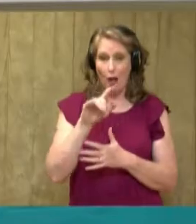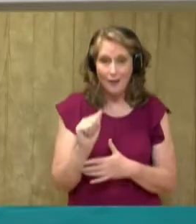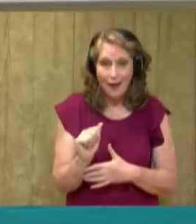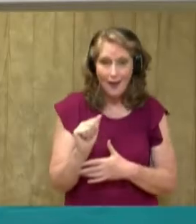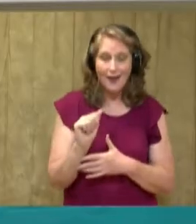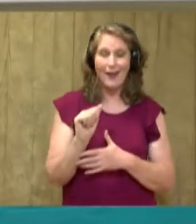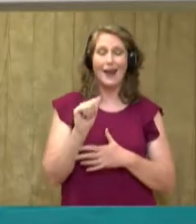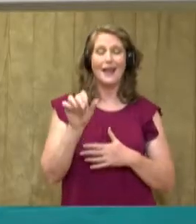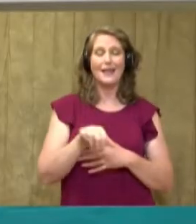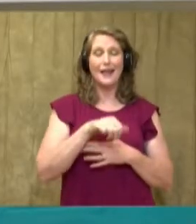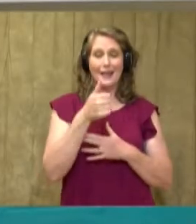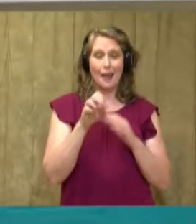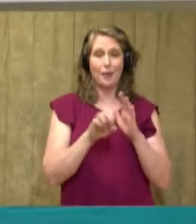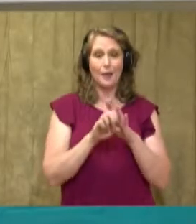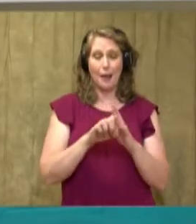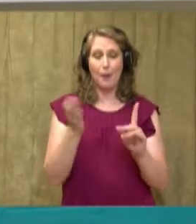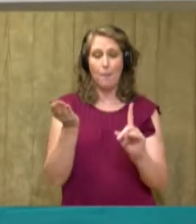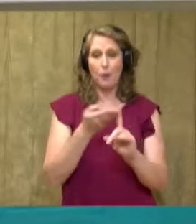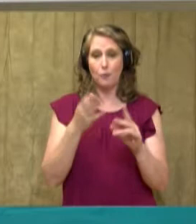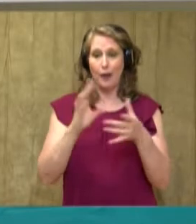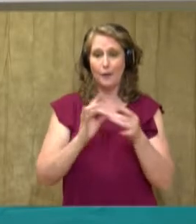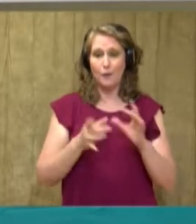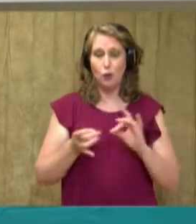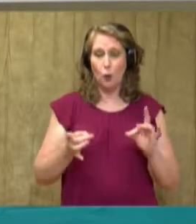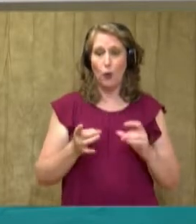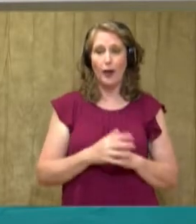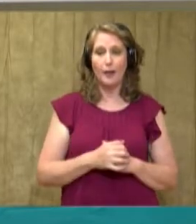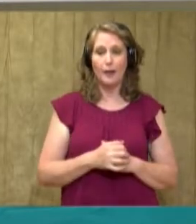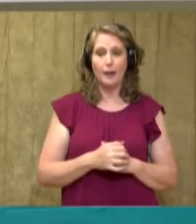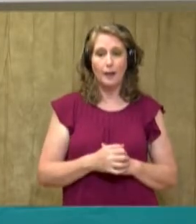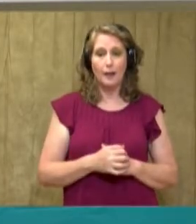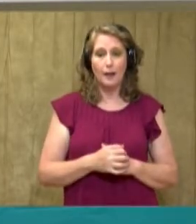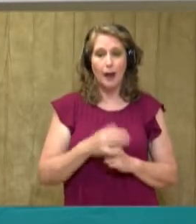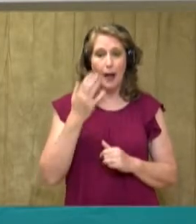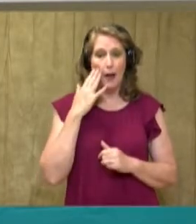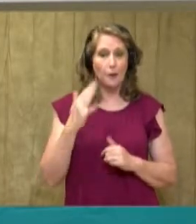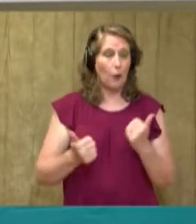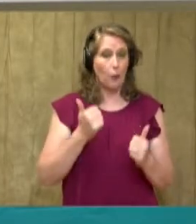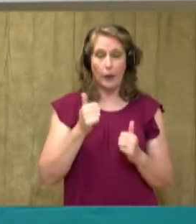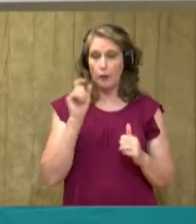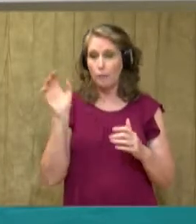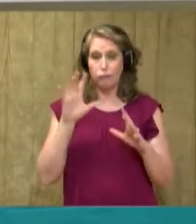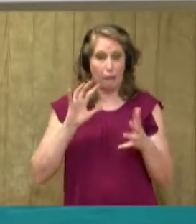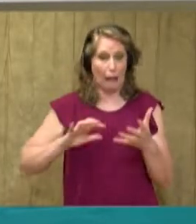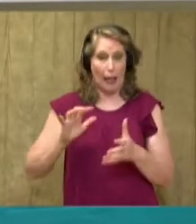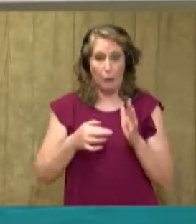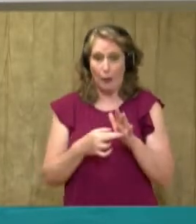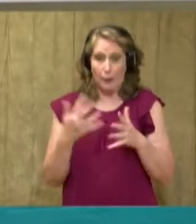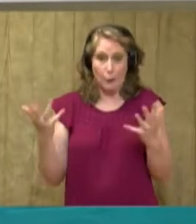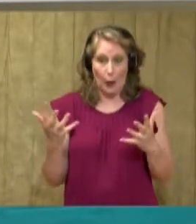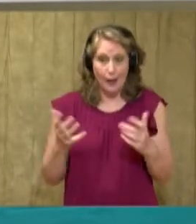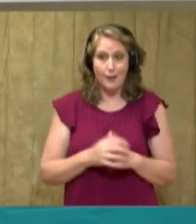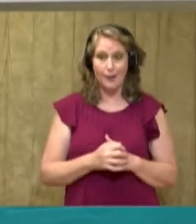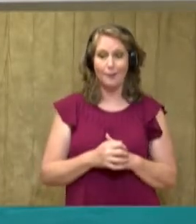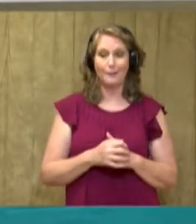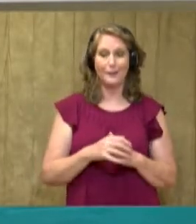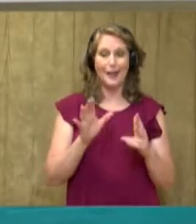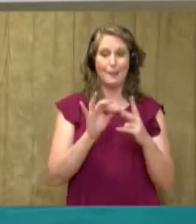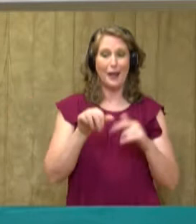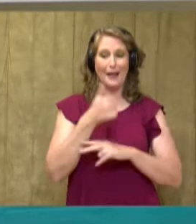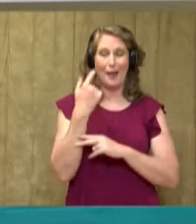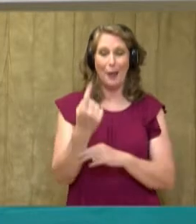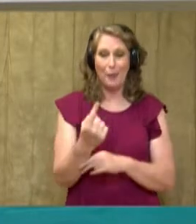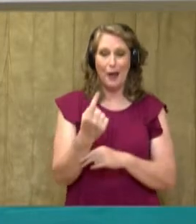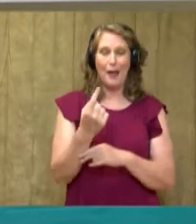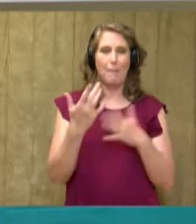that is another example of a persuasive story. And I really don't know which one's which, so here we go. Let's do another one. All right, maybe we can